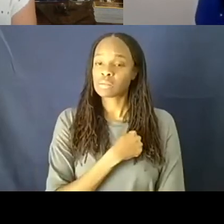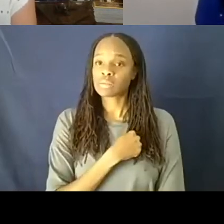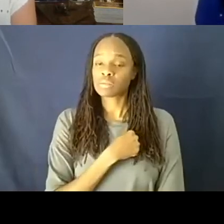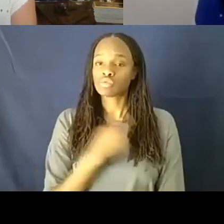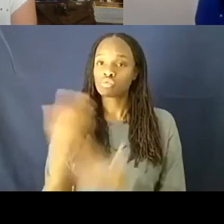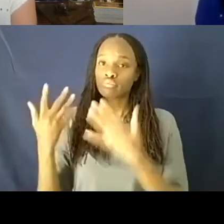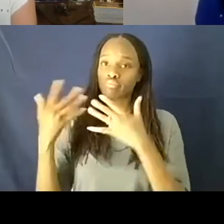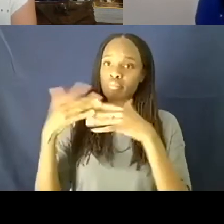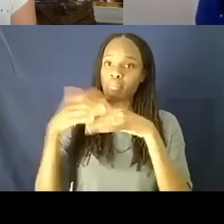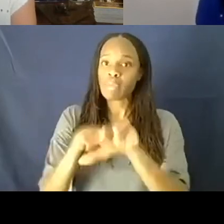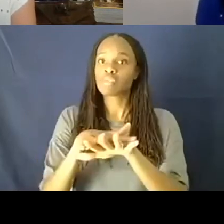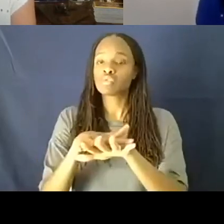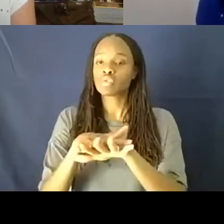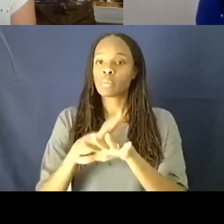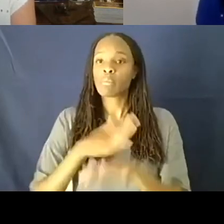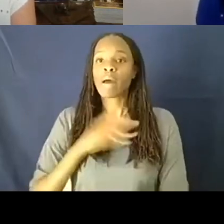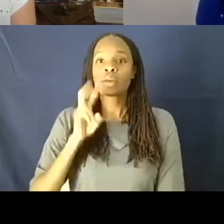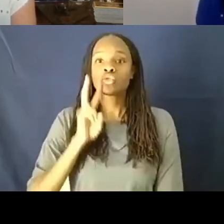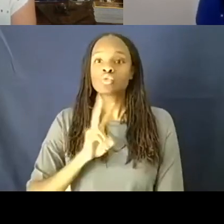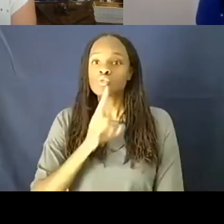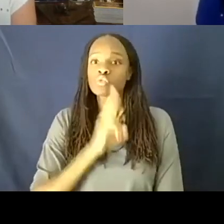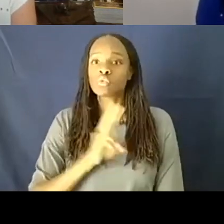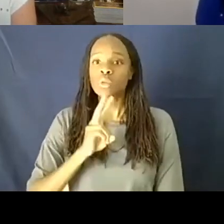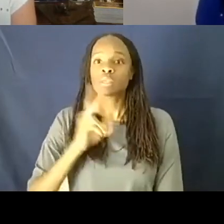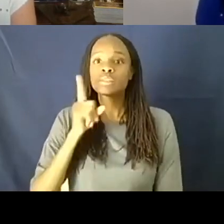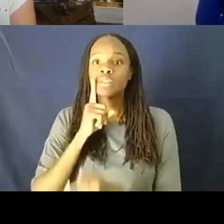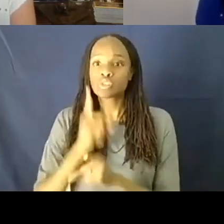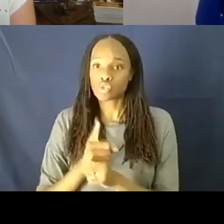mainstream my twin sister, and the